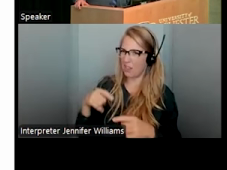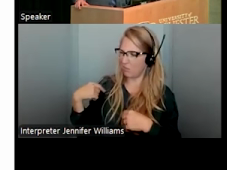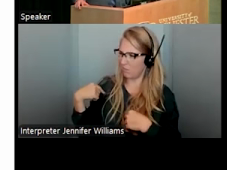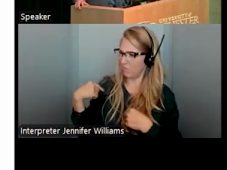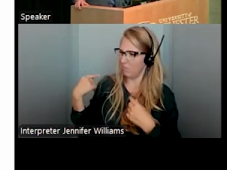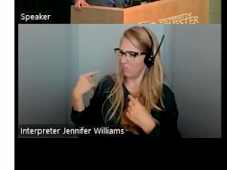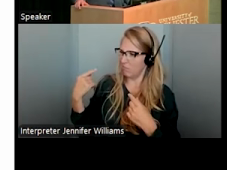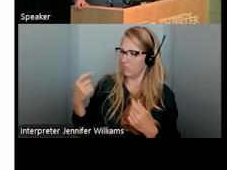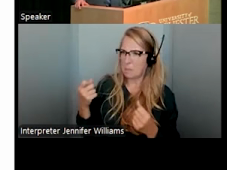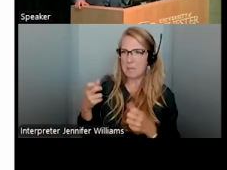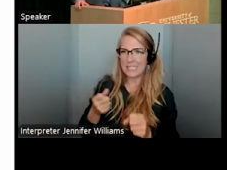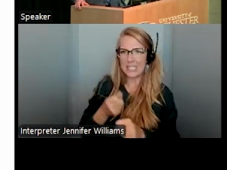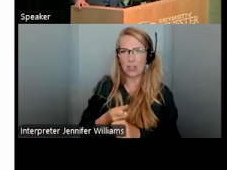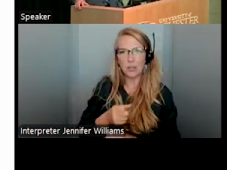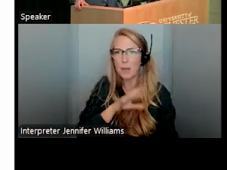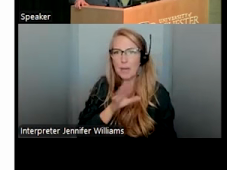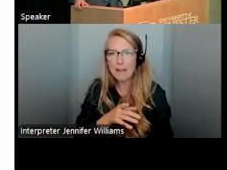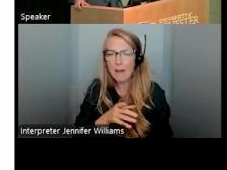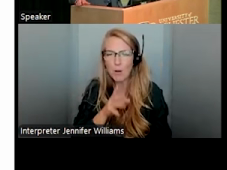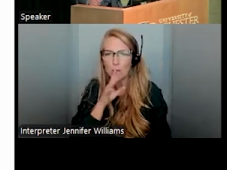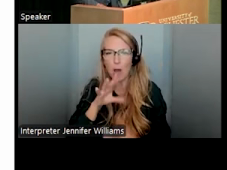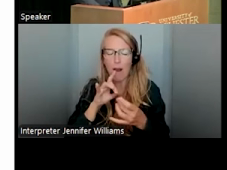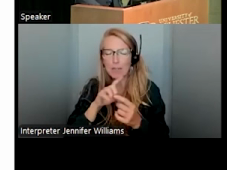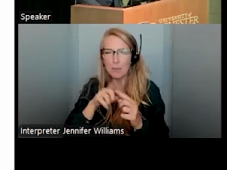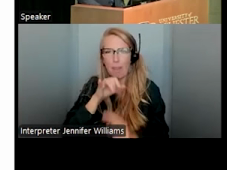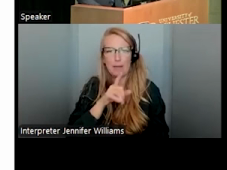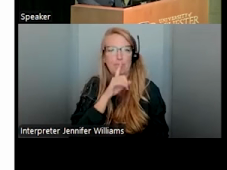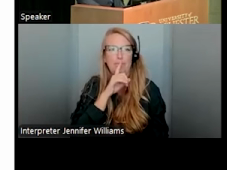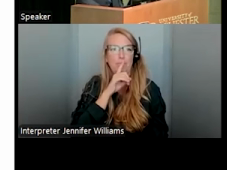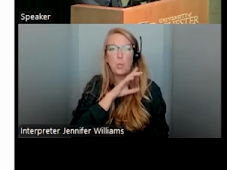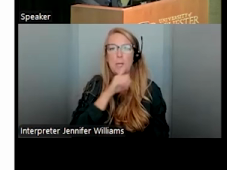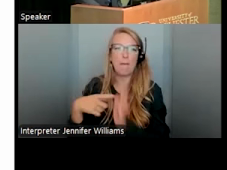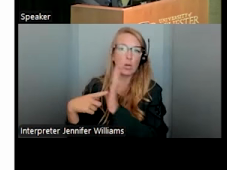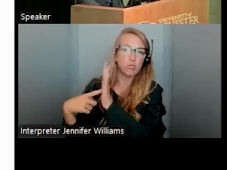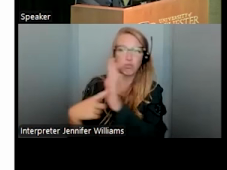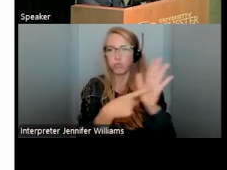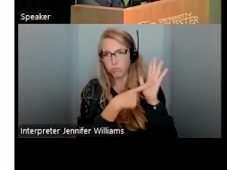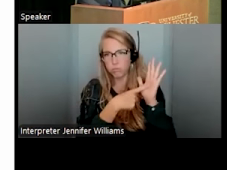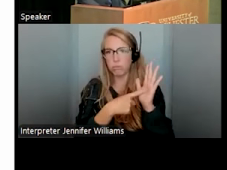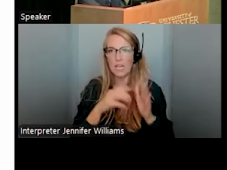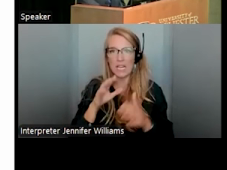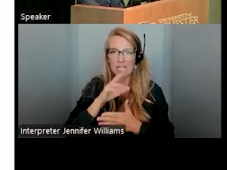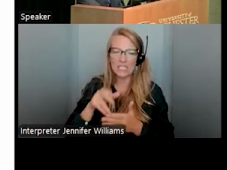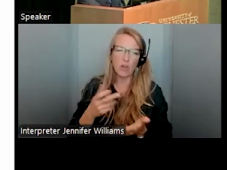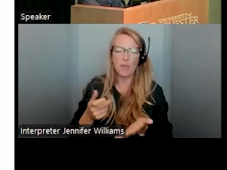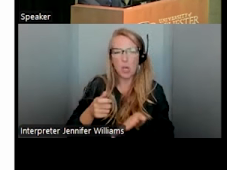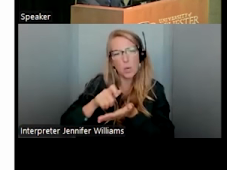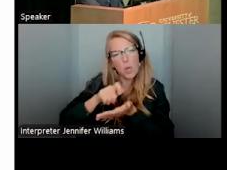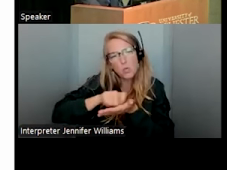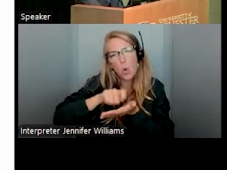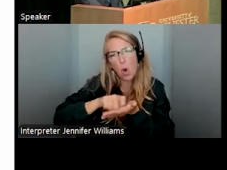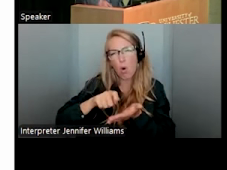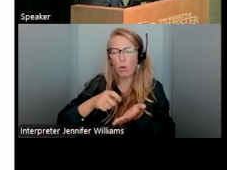already? We just never talked about it. We never really presented it, we wrote some about it,